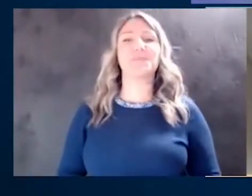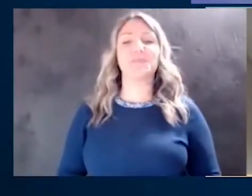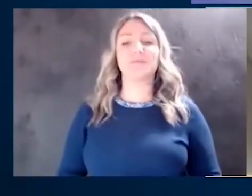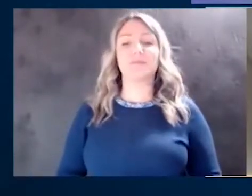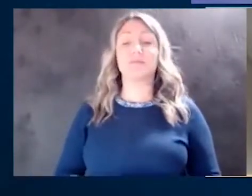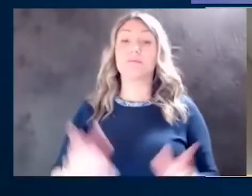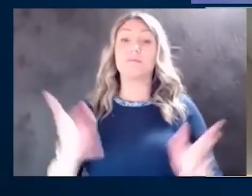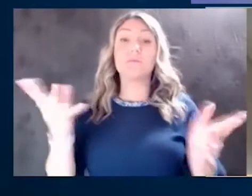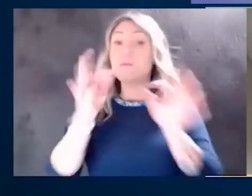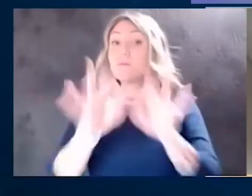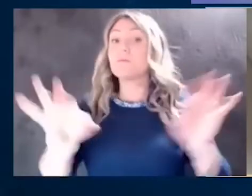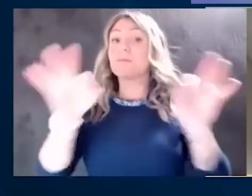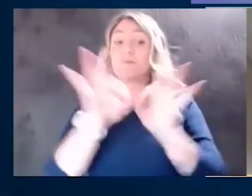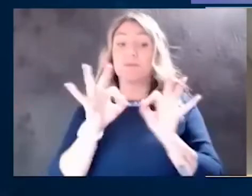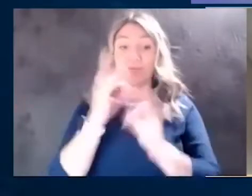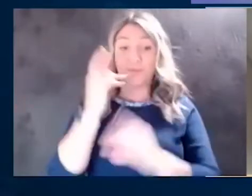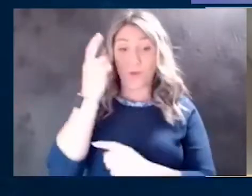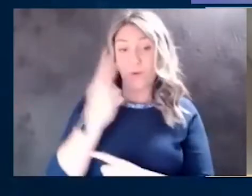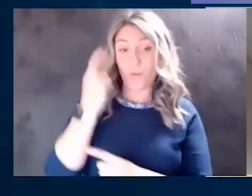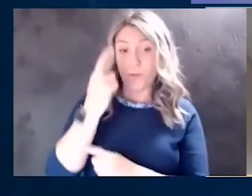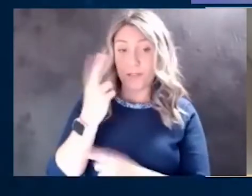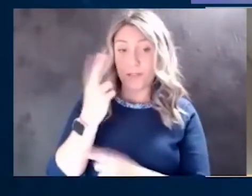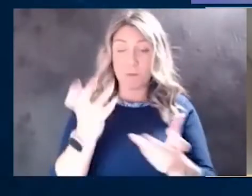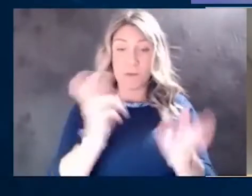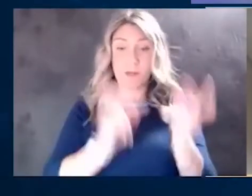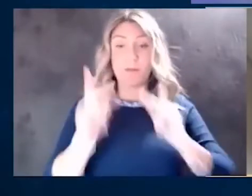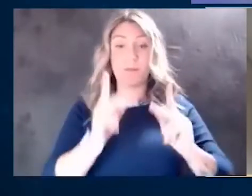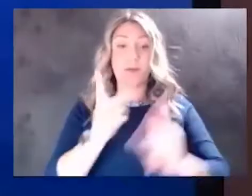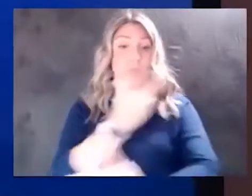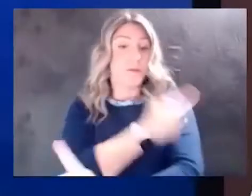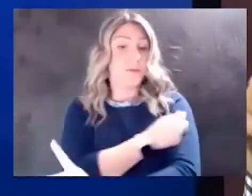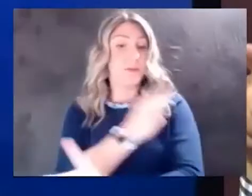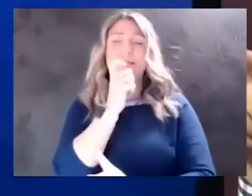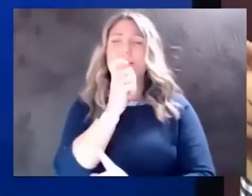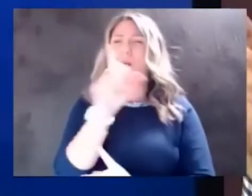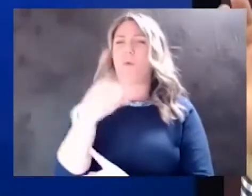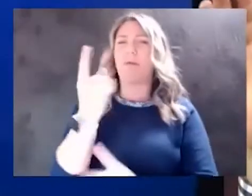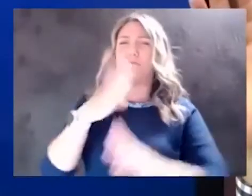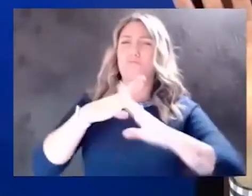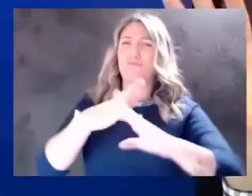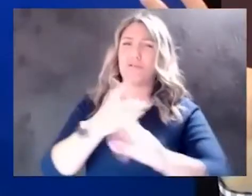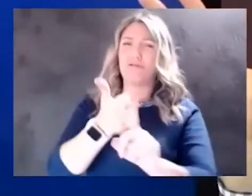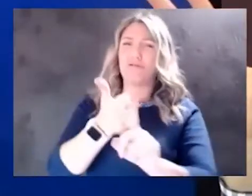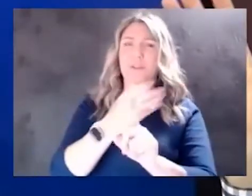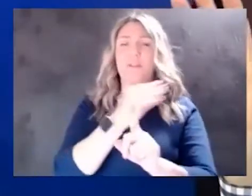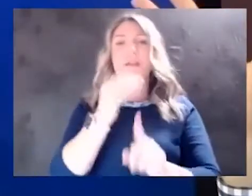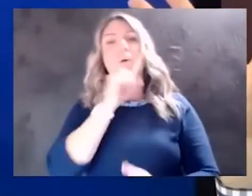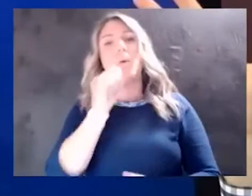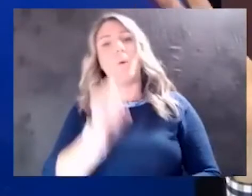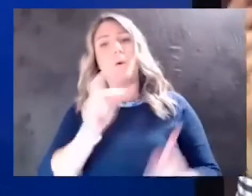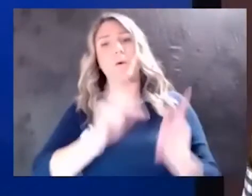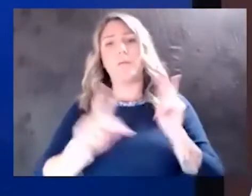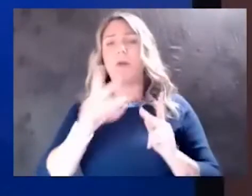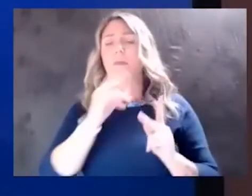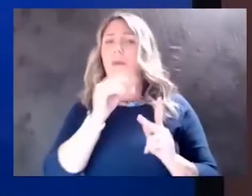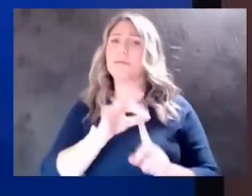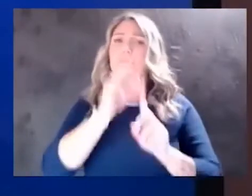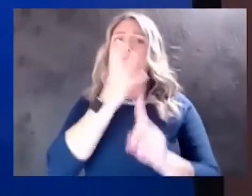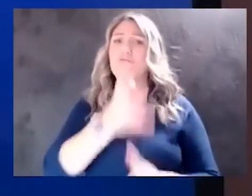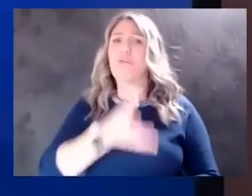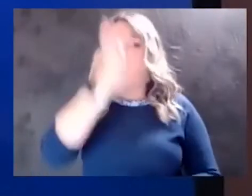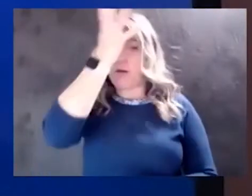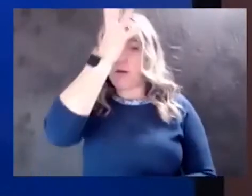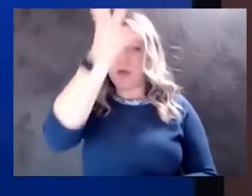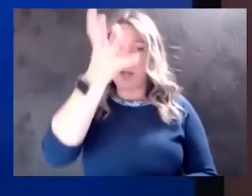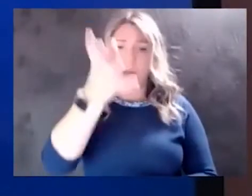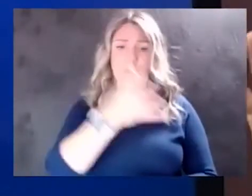and the reason that we want young people vaccinated is not only to protect yourselves, but to protect the older folks and especially grandparents and those wait a minute,